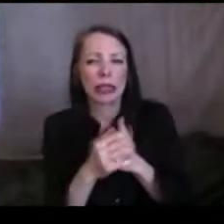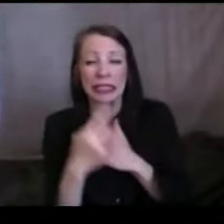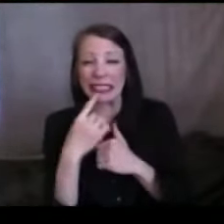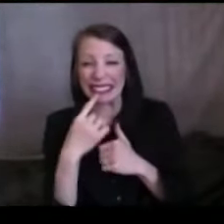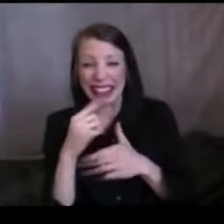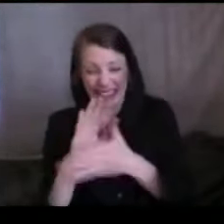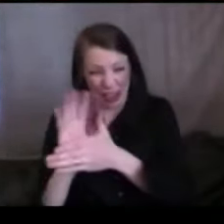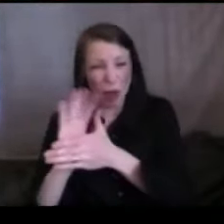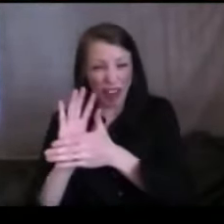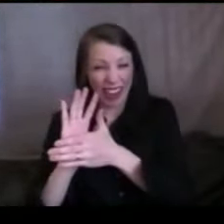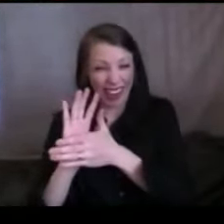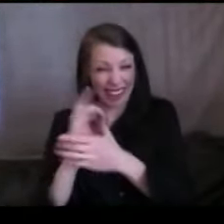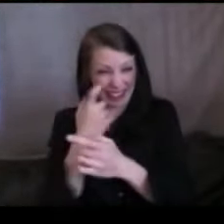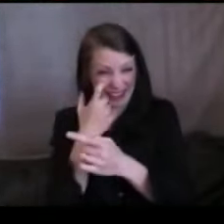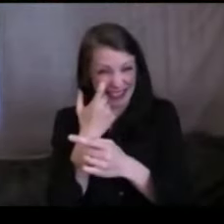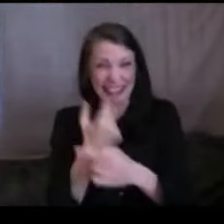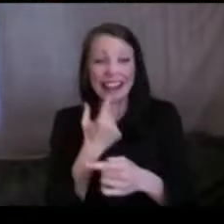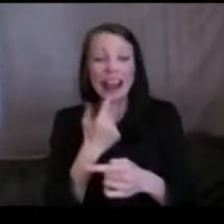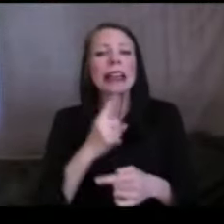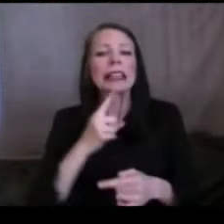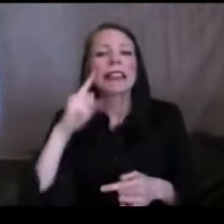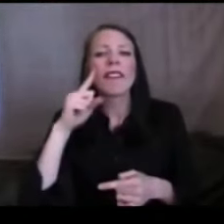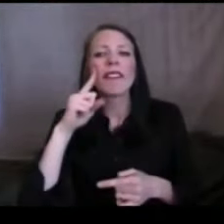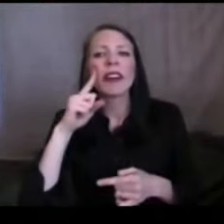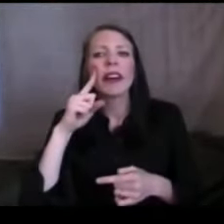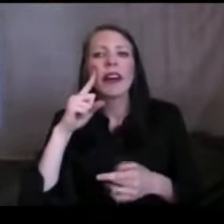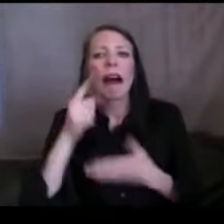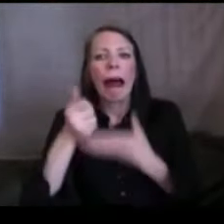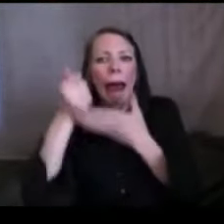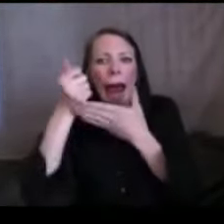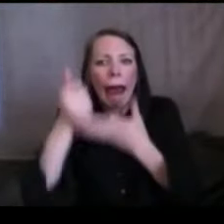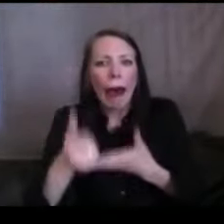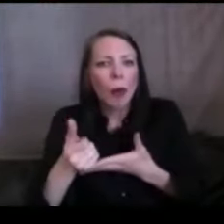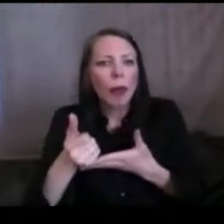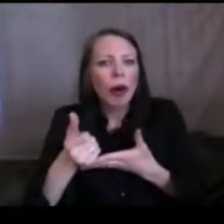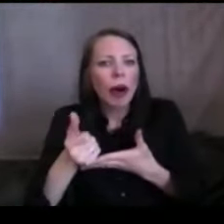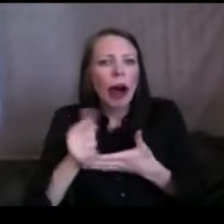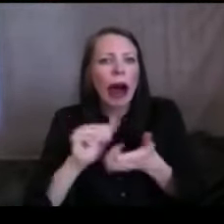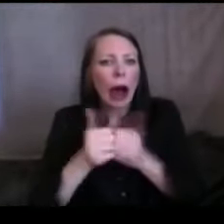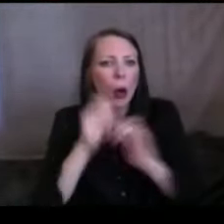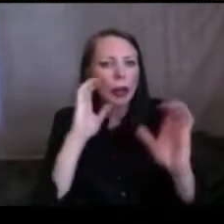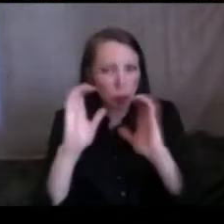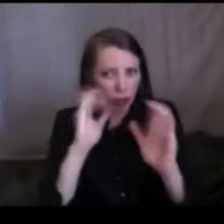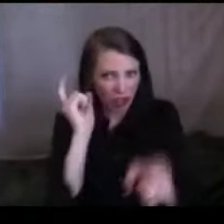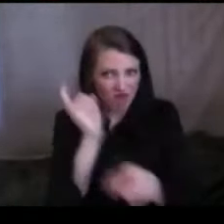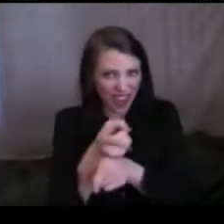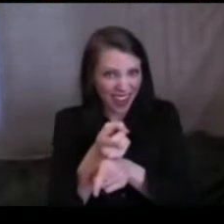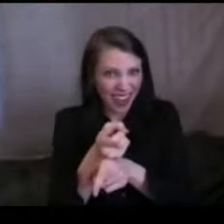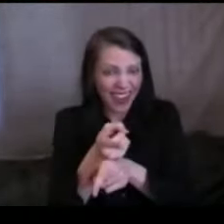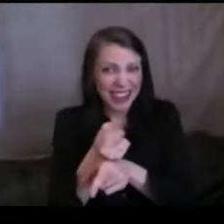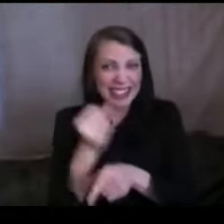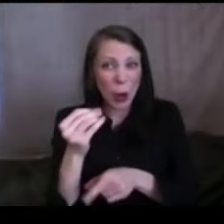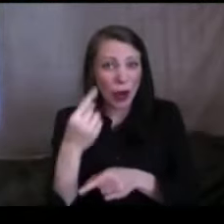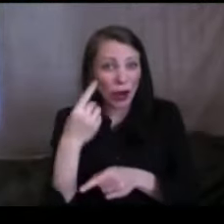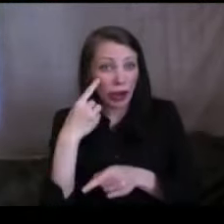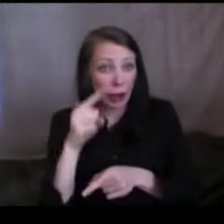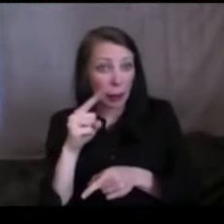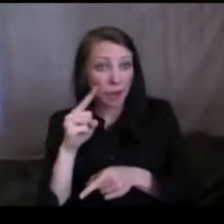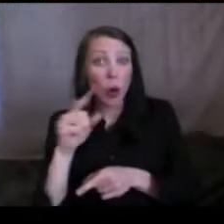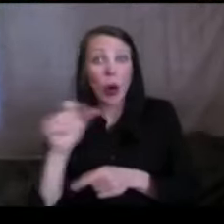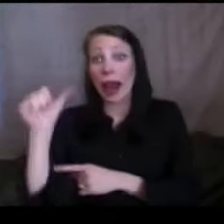how deaf workers helped innovate ways to communicate on the floor. And this goes to your work,